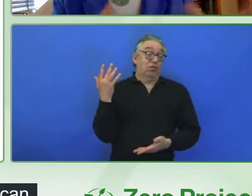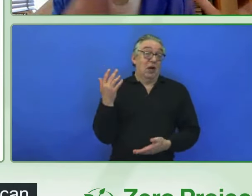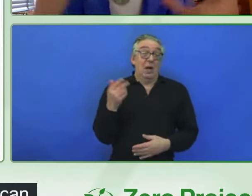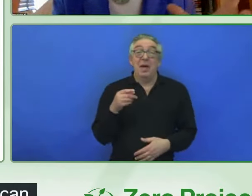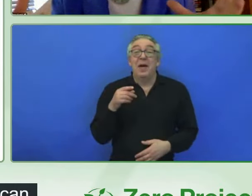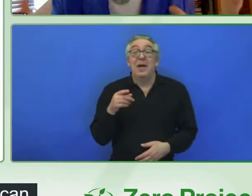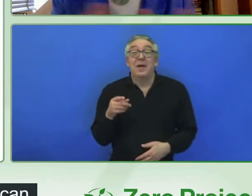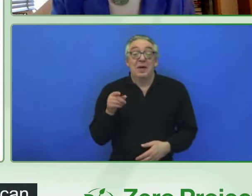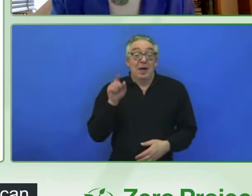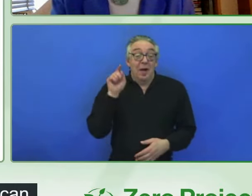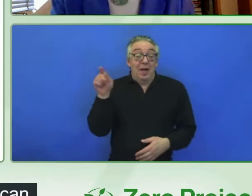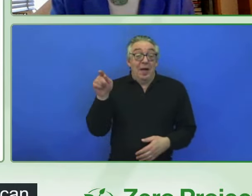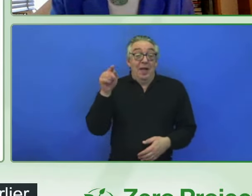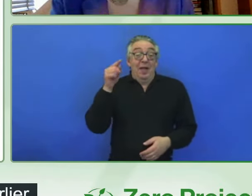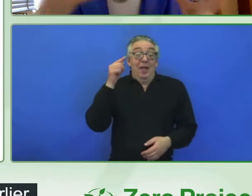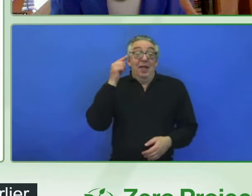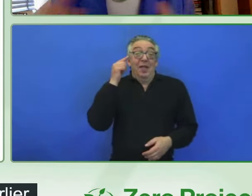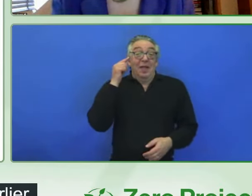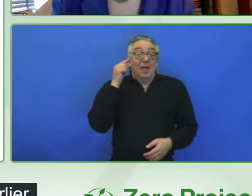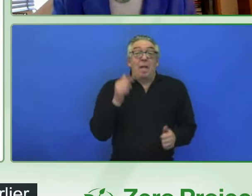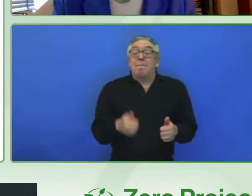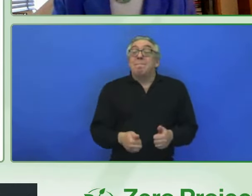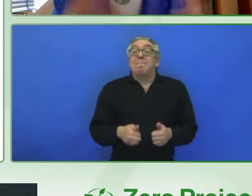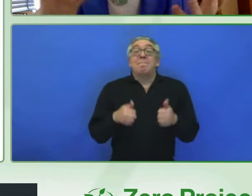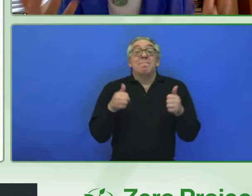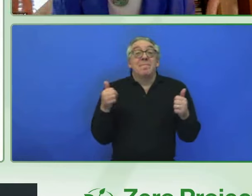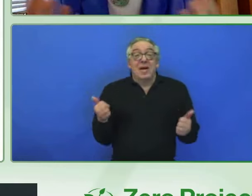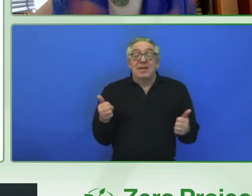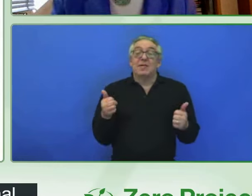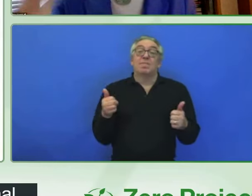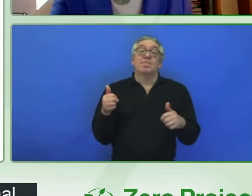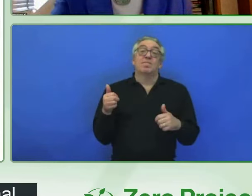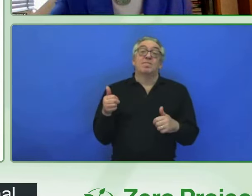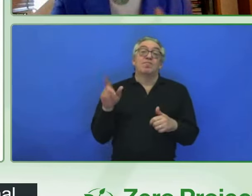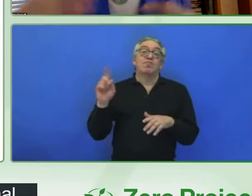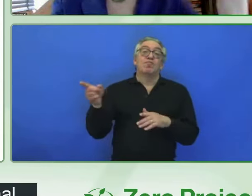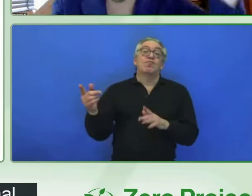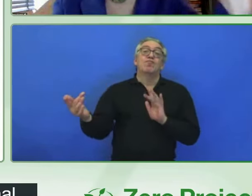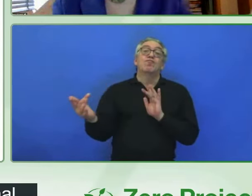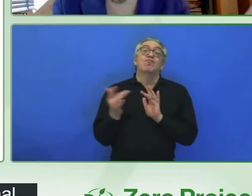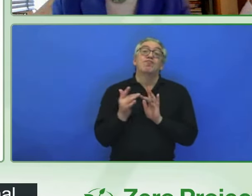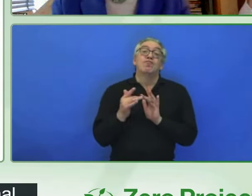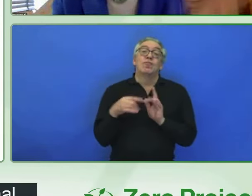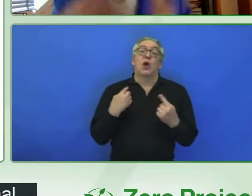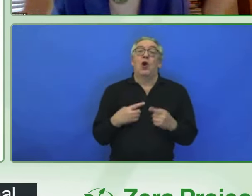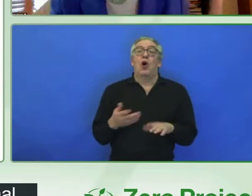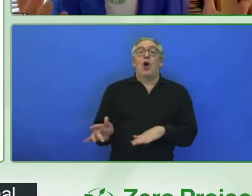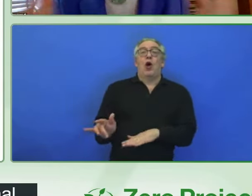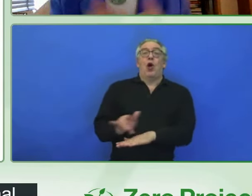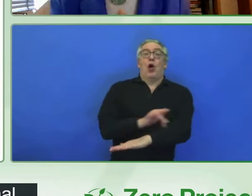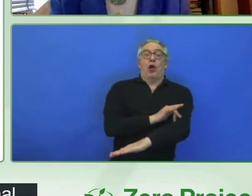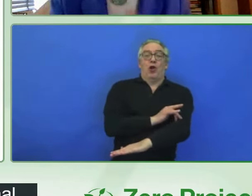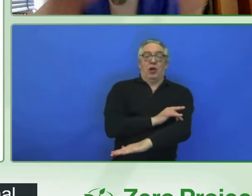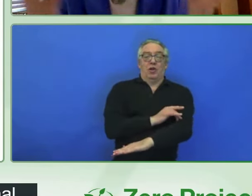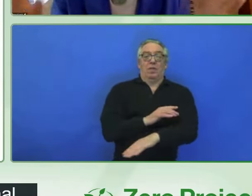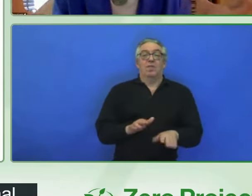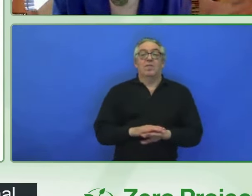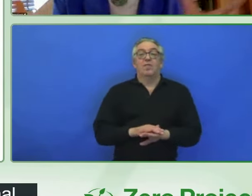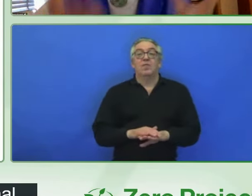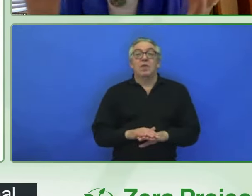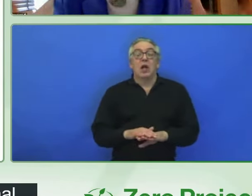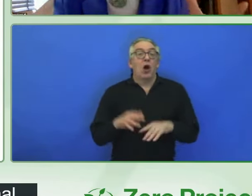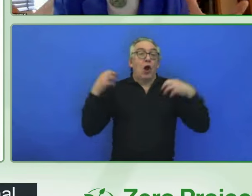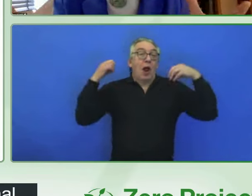haven't consulted with the access expert, they may not have thought about really simple things like signage or lighting. It's not always about step